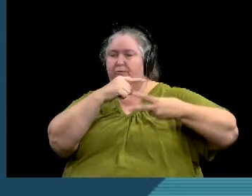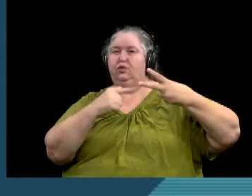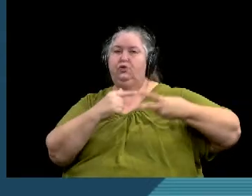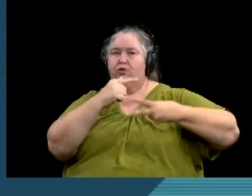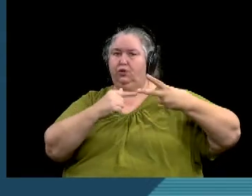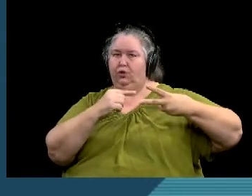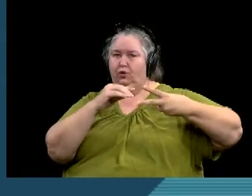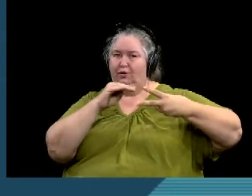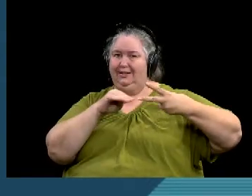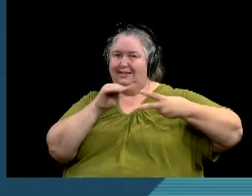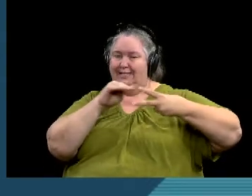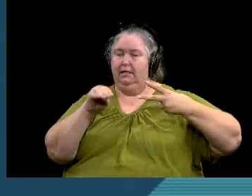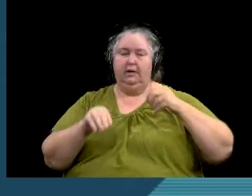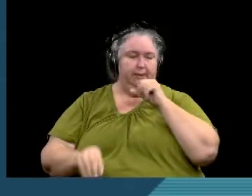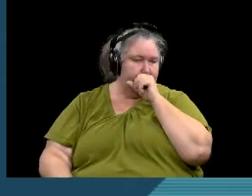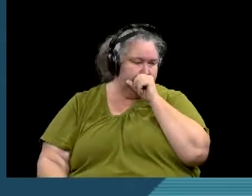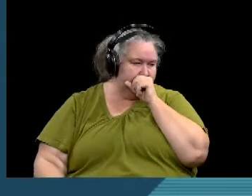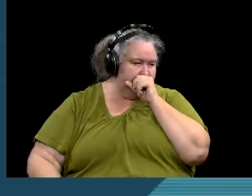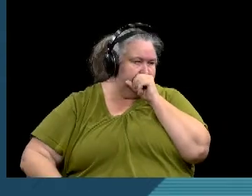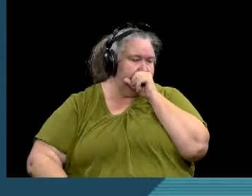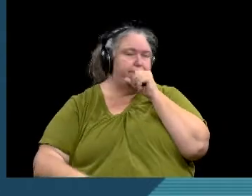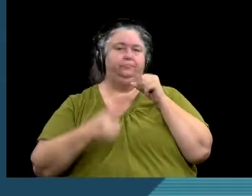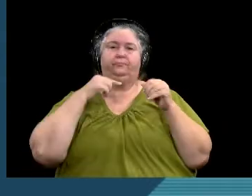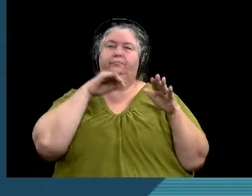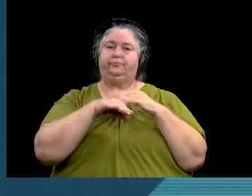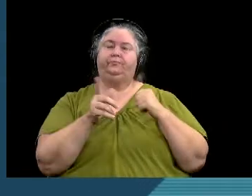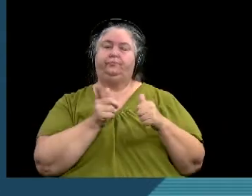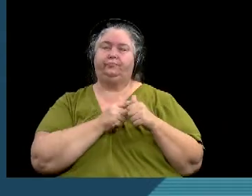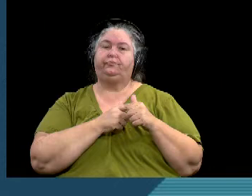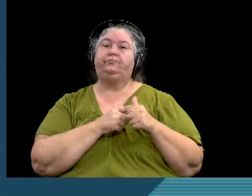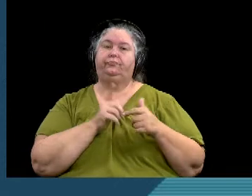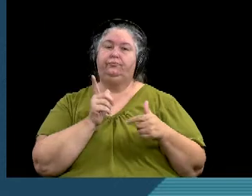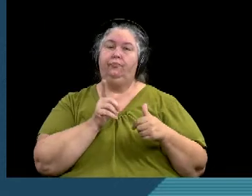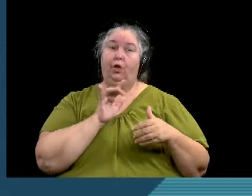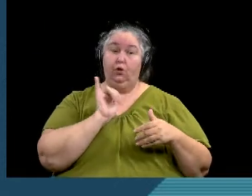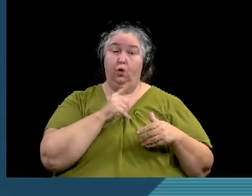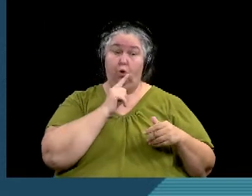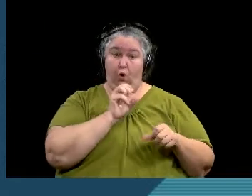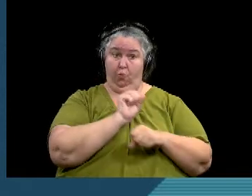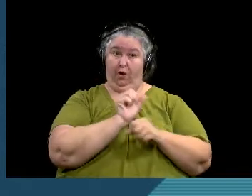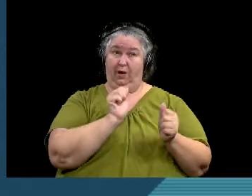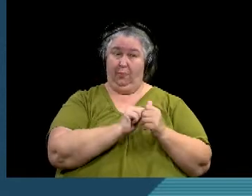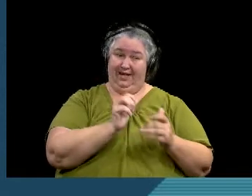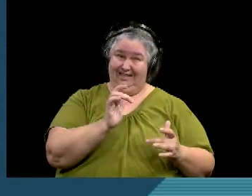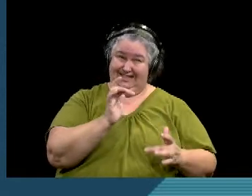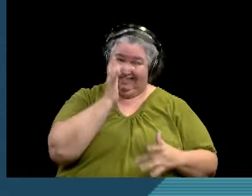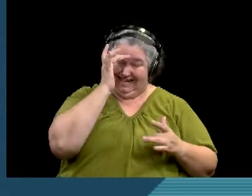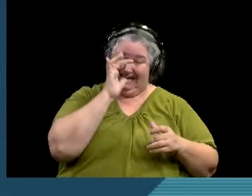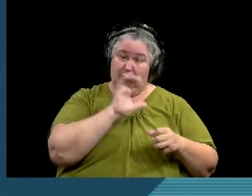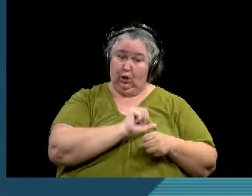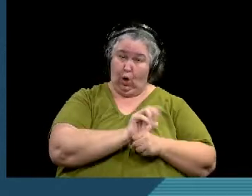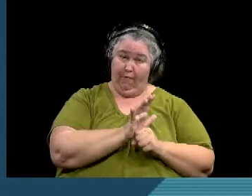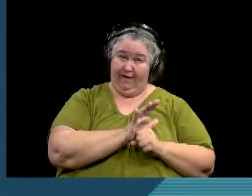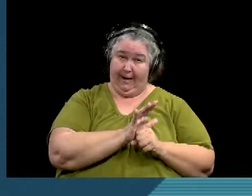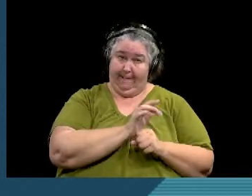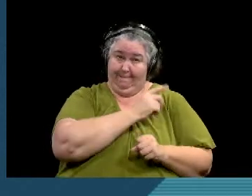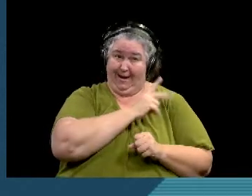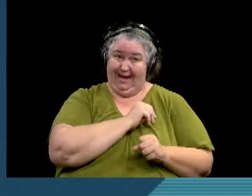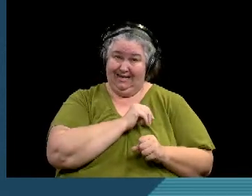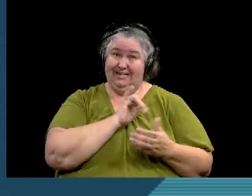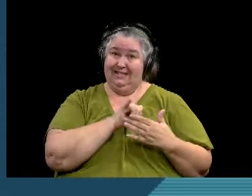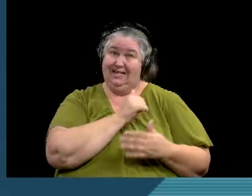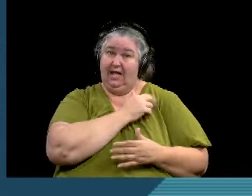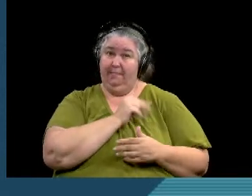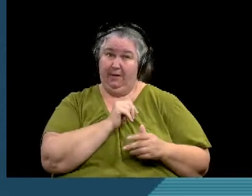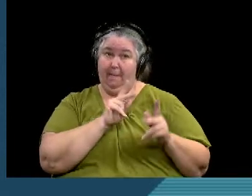And obviously those working most directly with the sickest COVID-19 patients, which are our hospital personnel, were the top priority, which is why they've